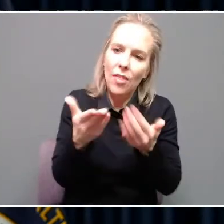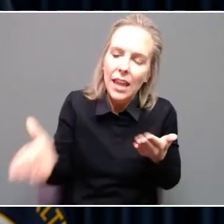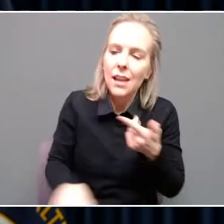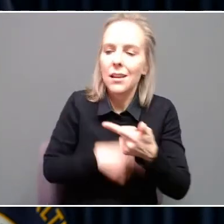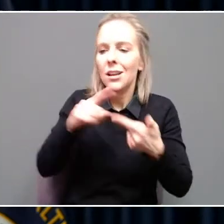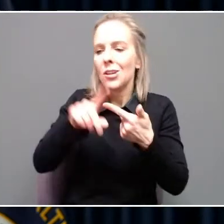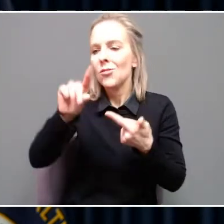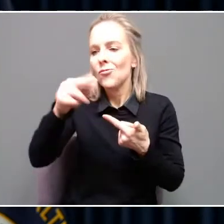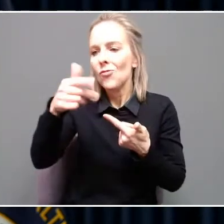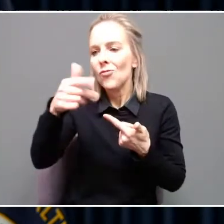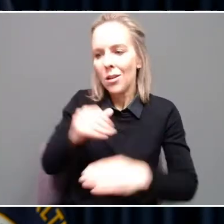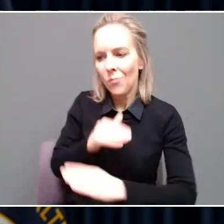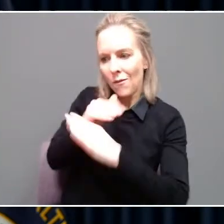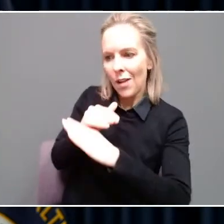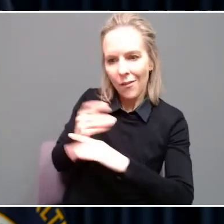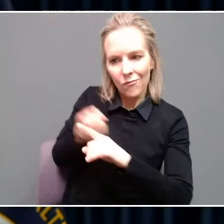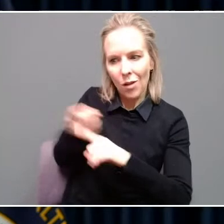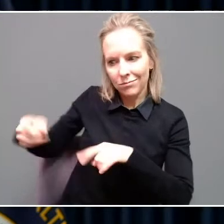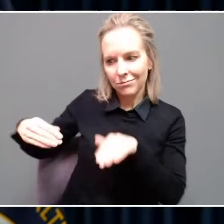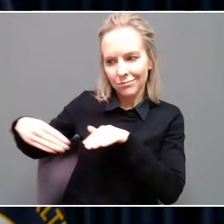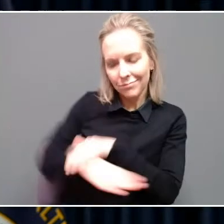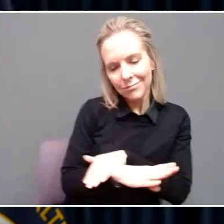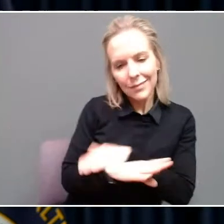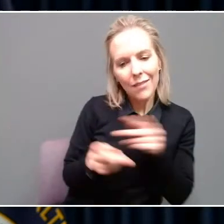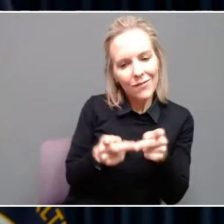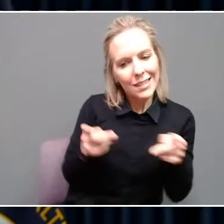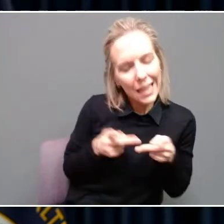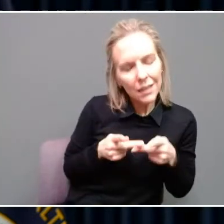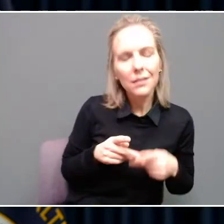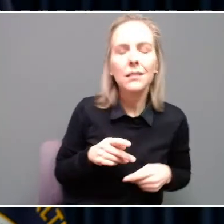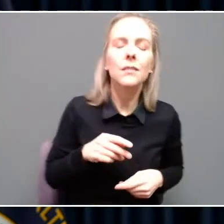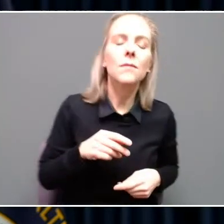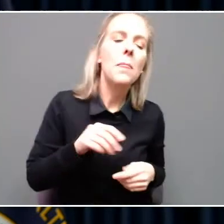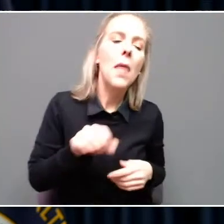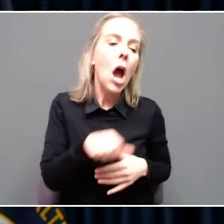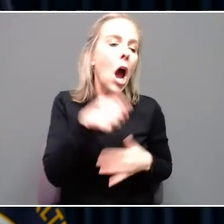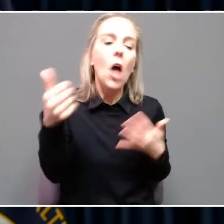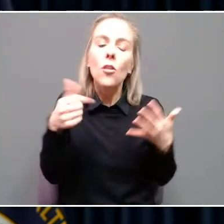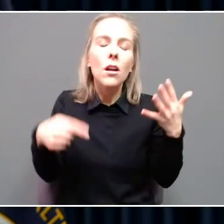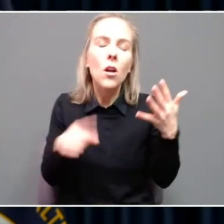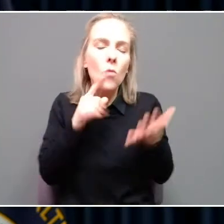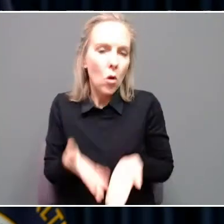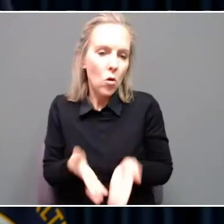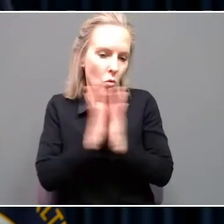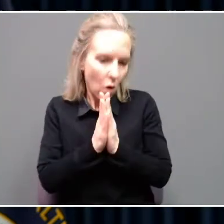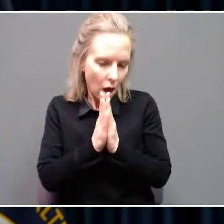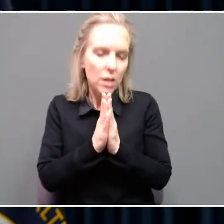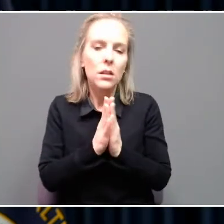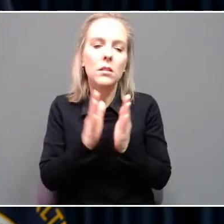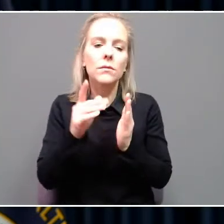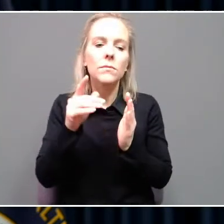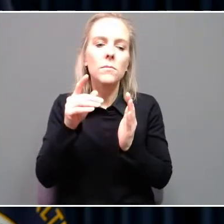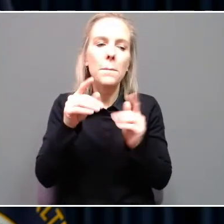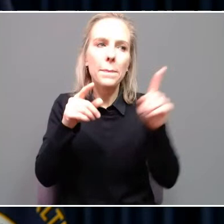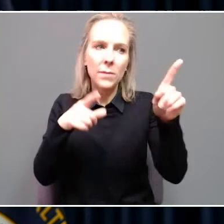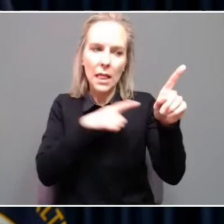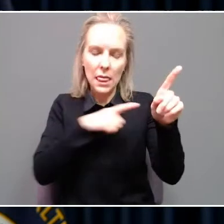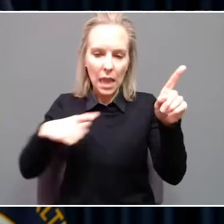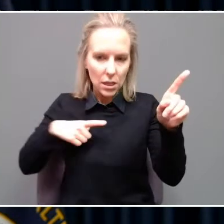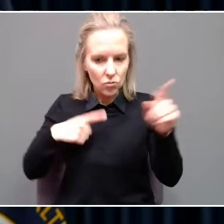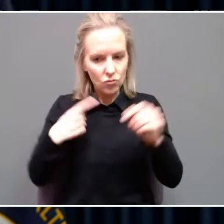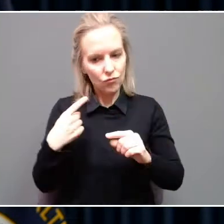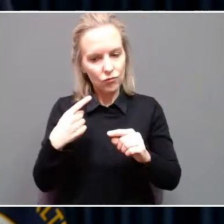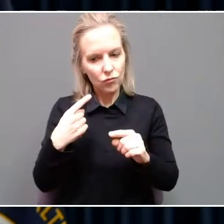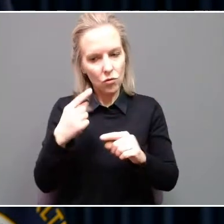And these are part of this, but we are going to be making or requesting a wide array of legislative, regulatory, and